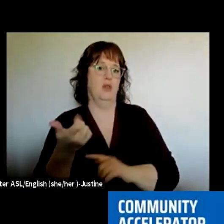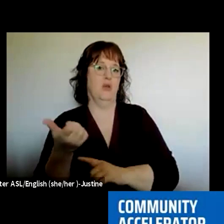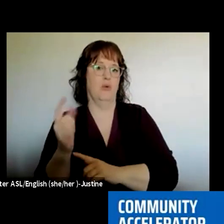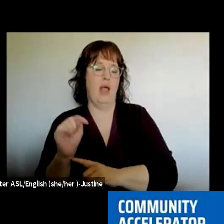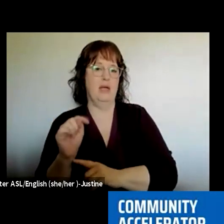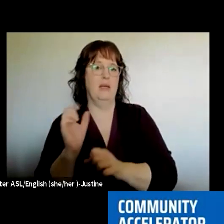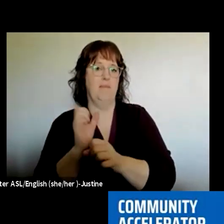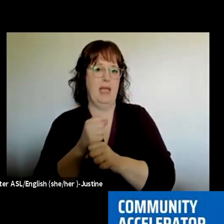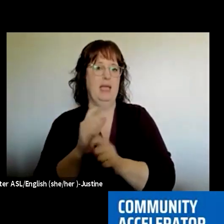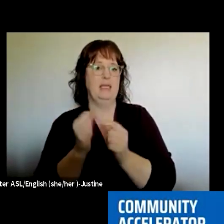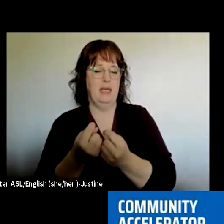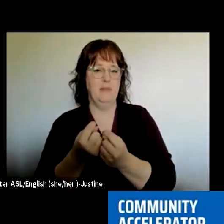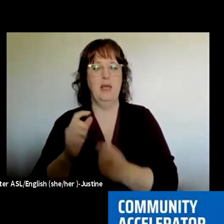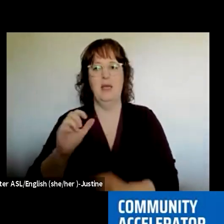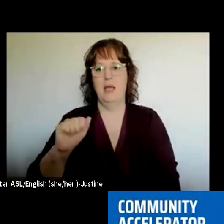at